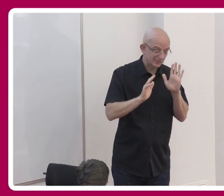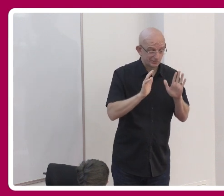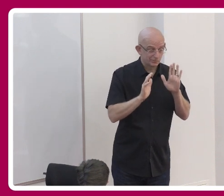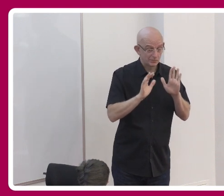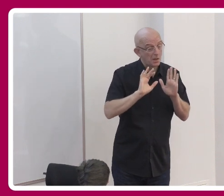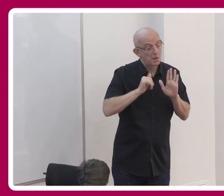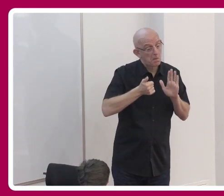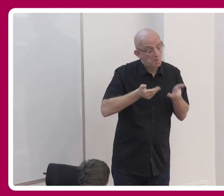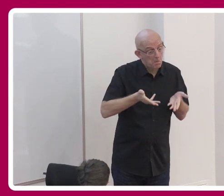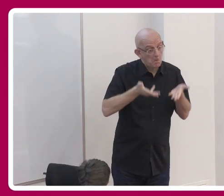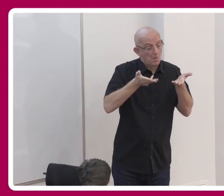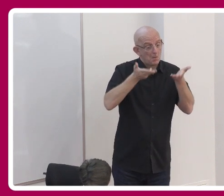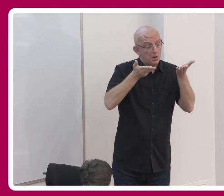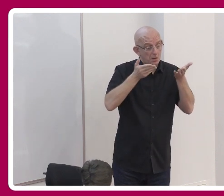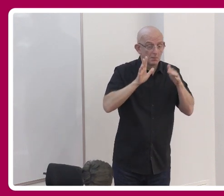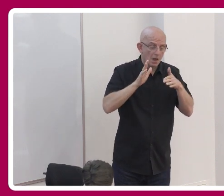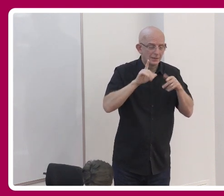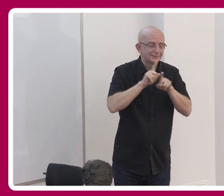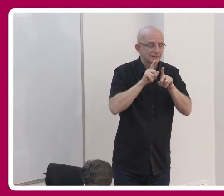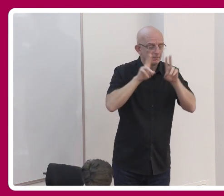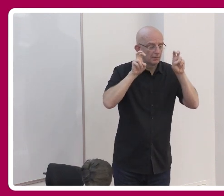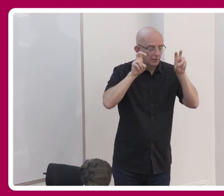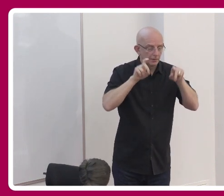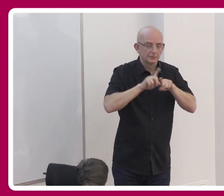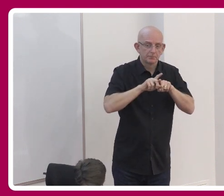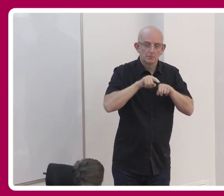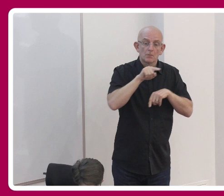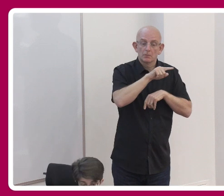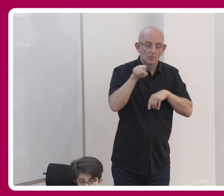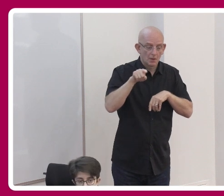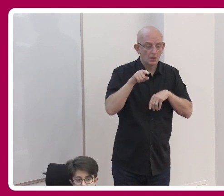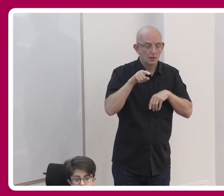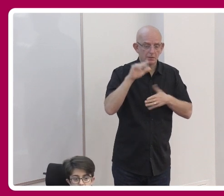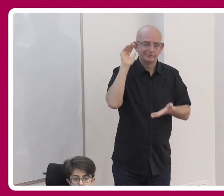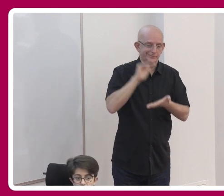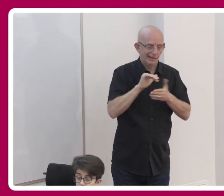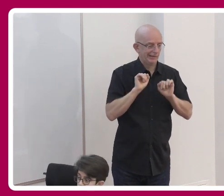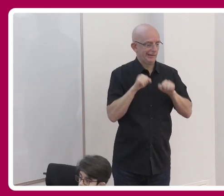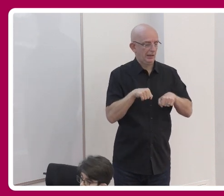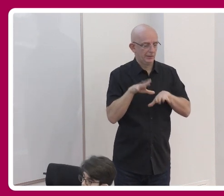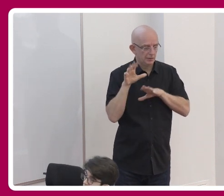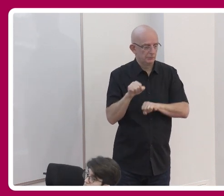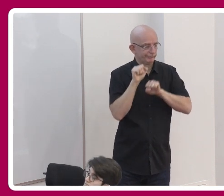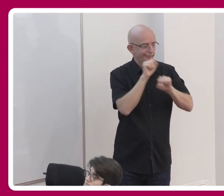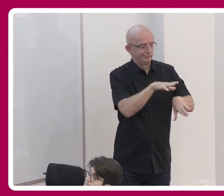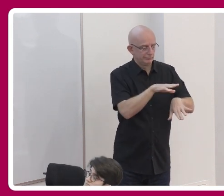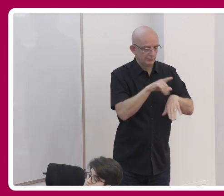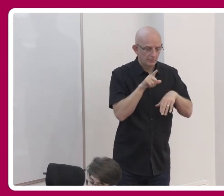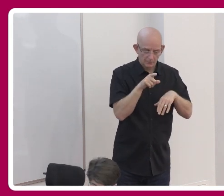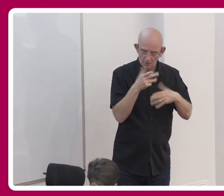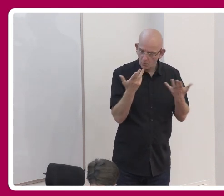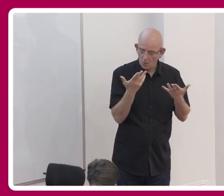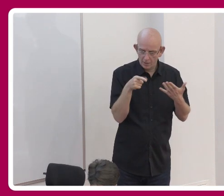be under guardianship on the basis of having a diagnosis of a mental health condition or an intellectual